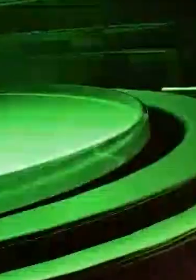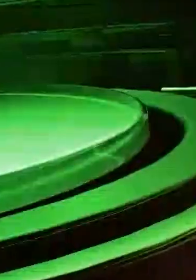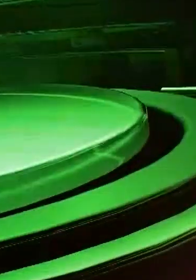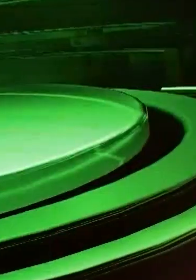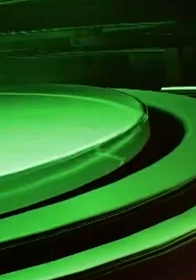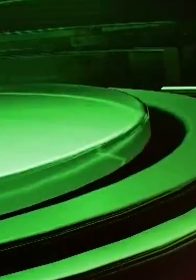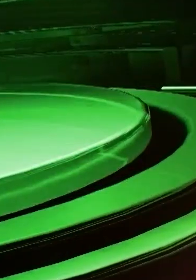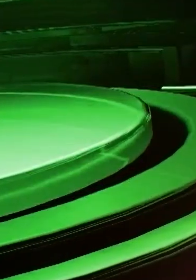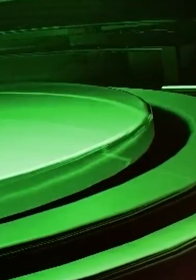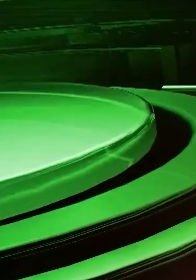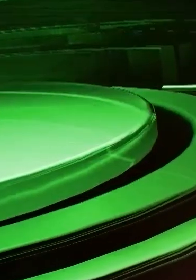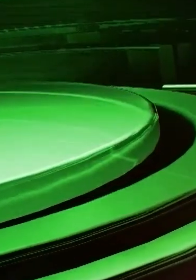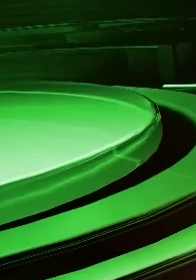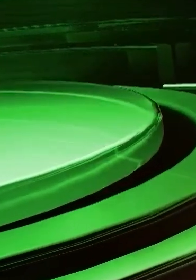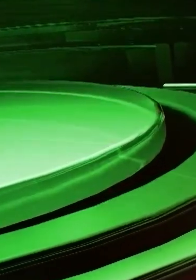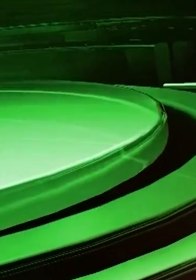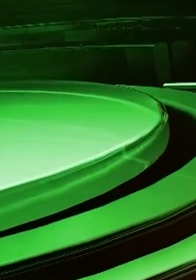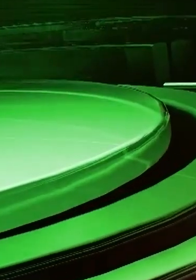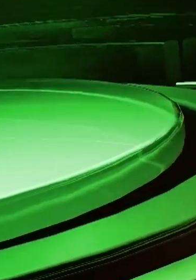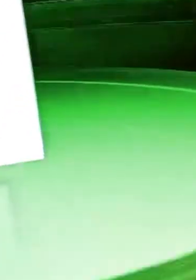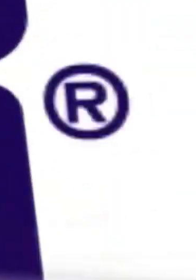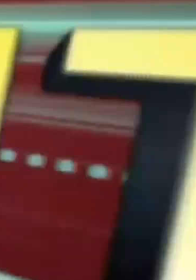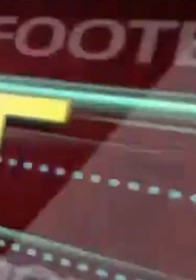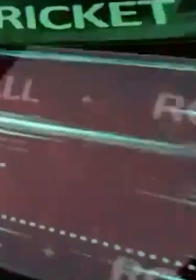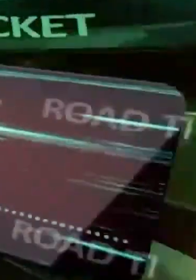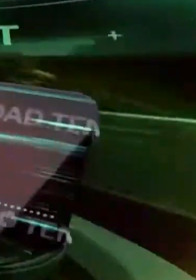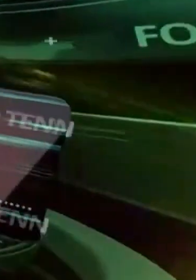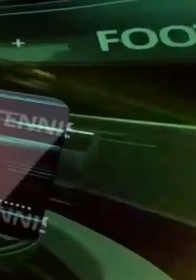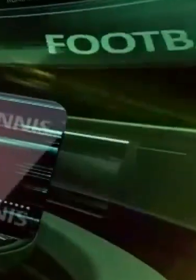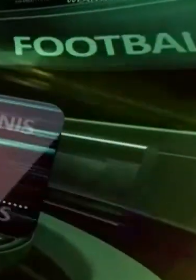by Dasani. Live first, Dasani after.